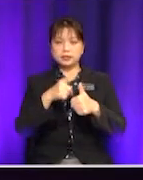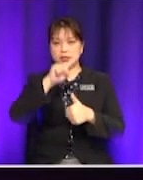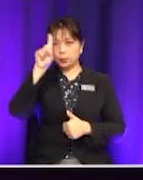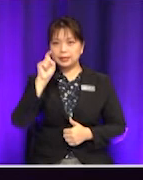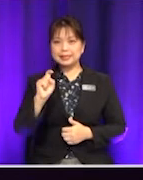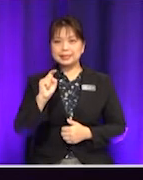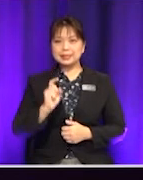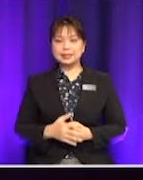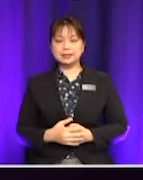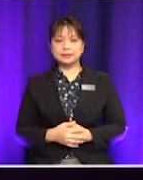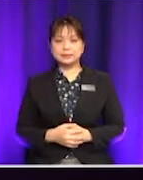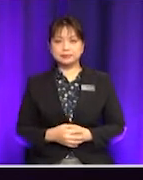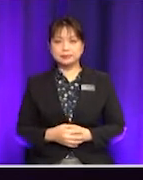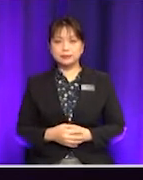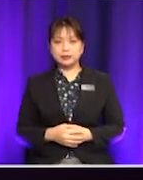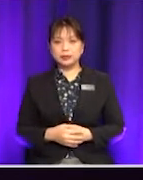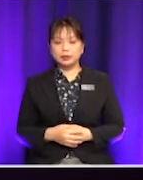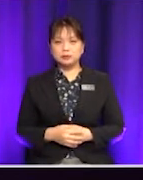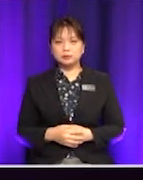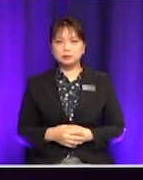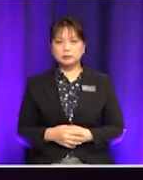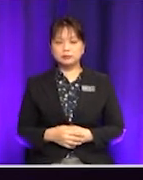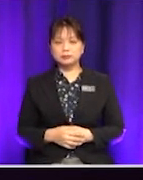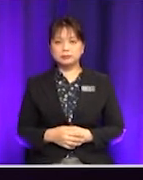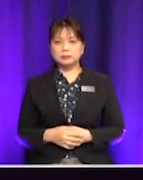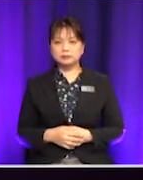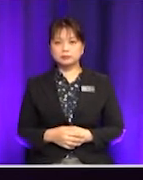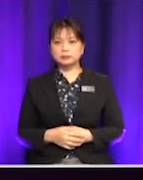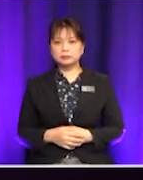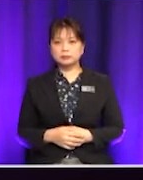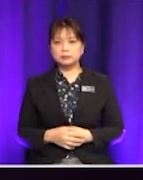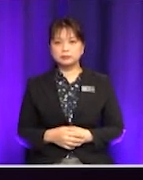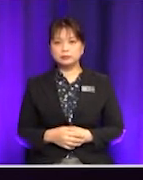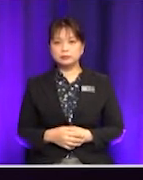First question, guys. All right, like to anyone try? wants to give it a shot?